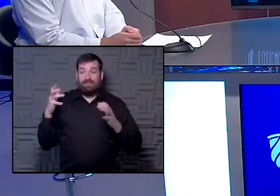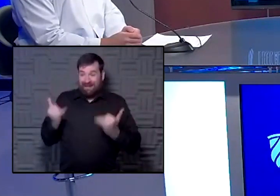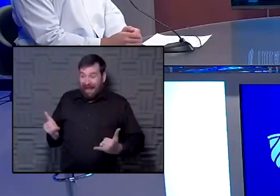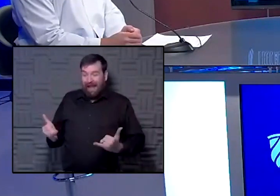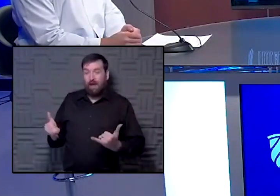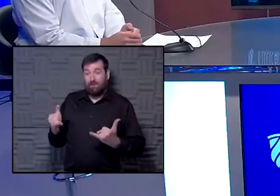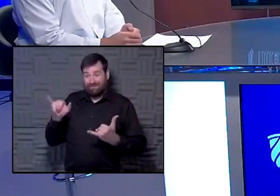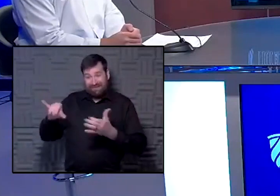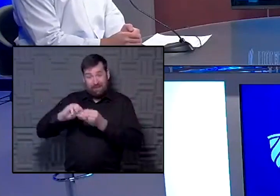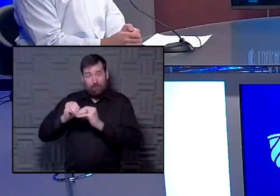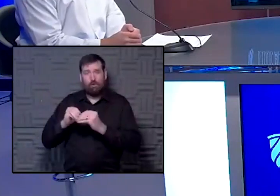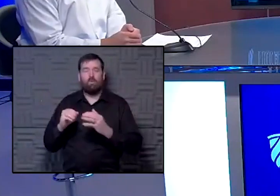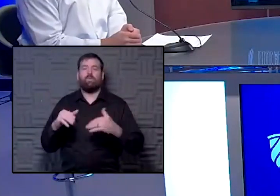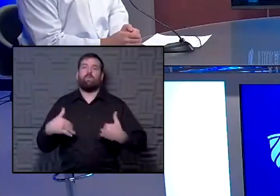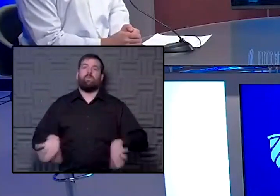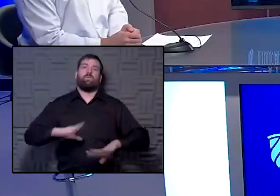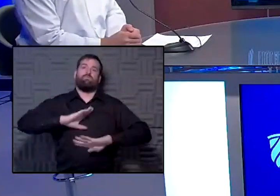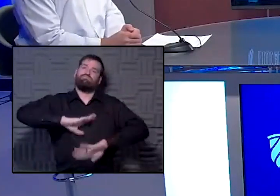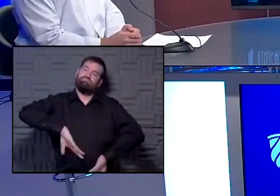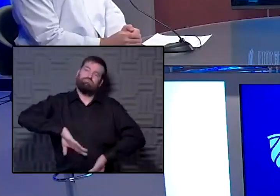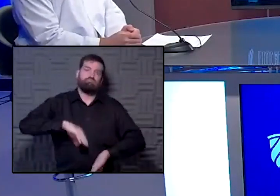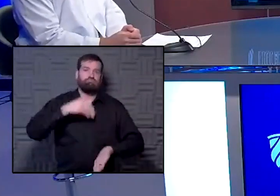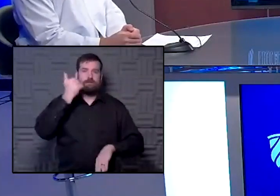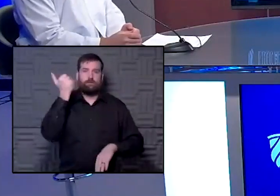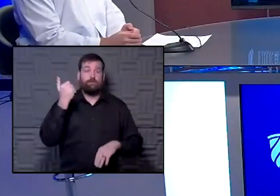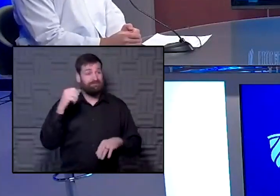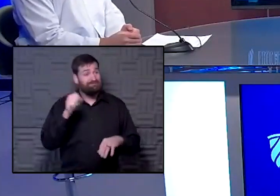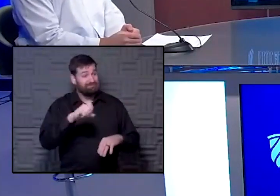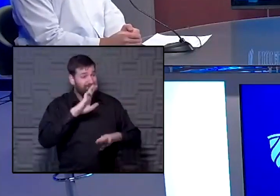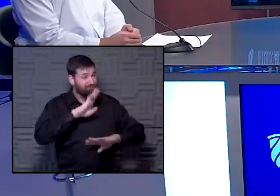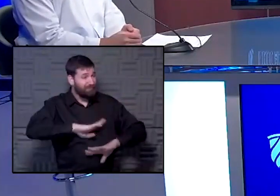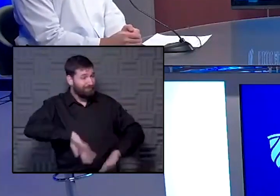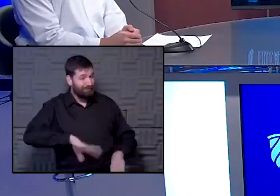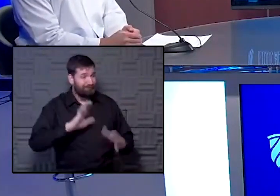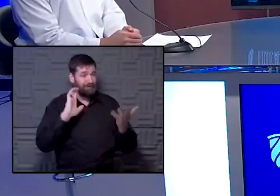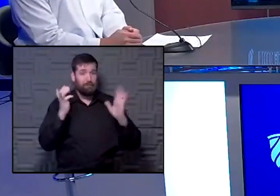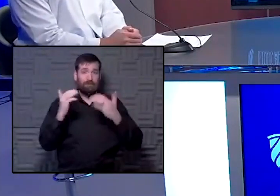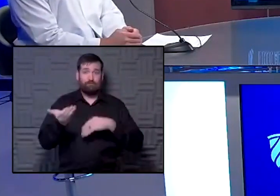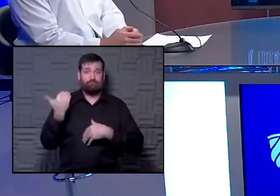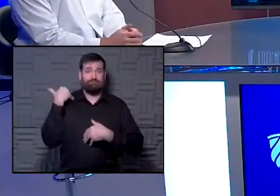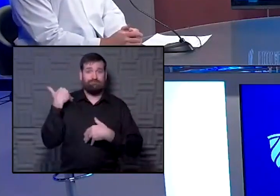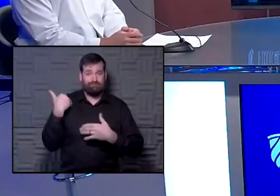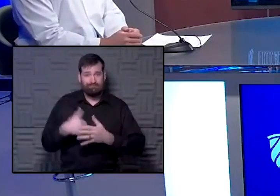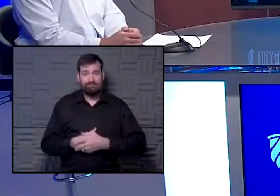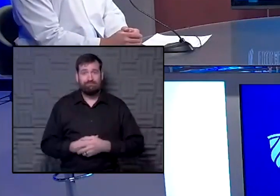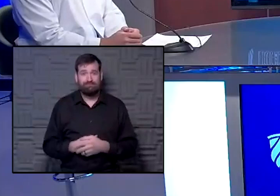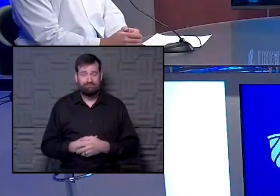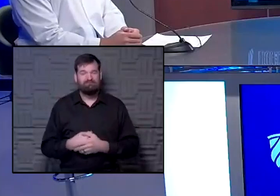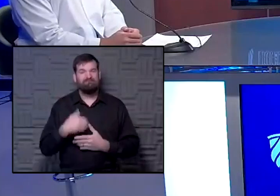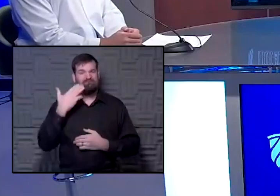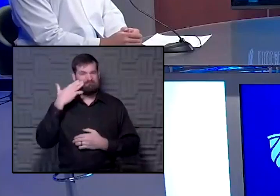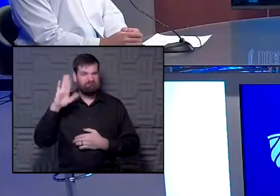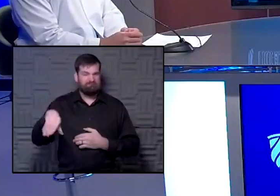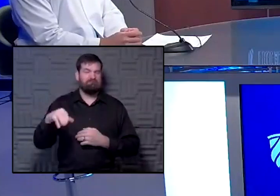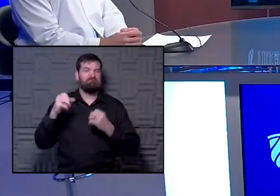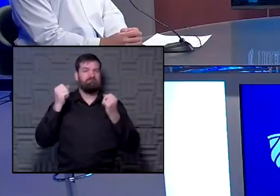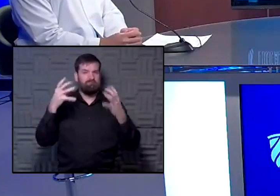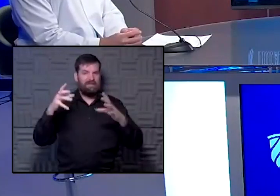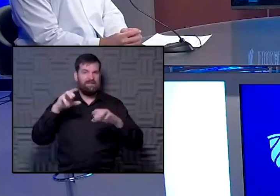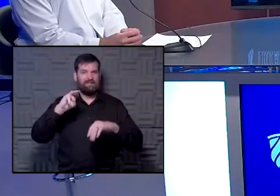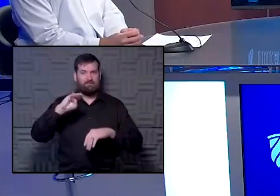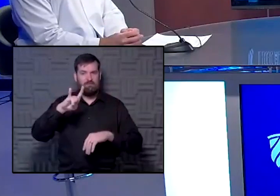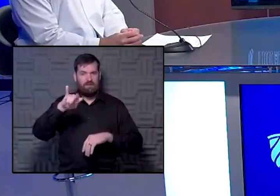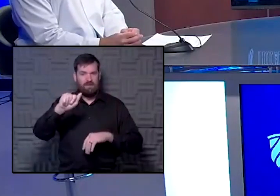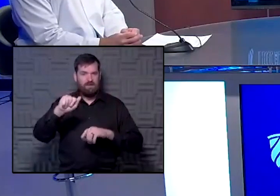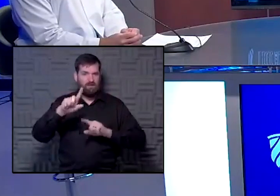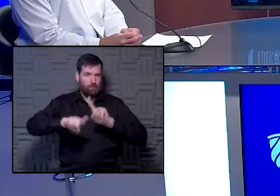Yeah. Well, I'm sure all our relief. It is a relief compared to where we were. So I know we're going to probably have a lot of reporter questions.